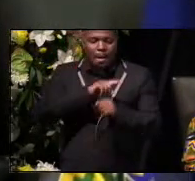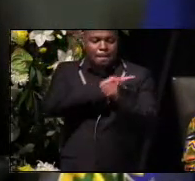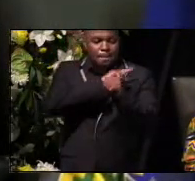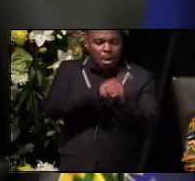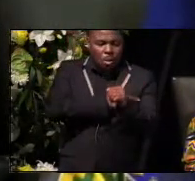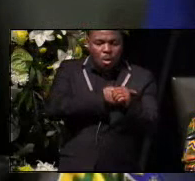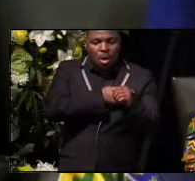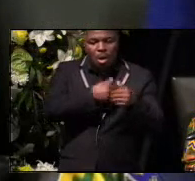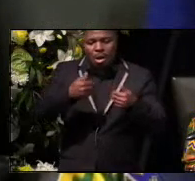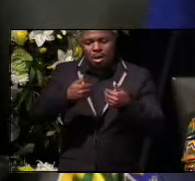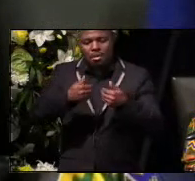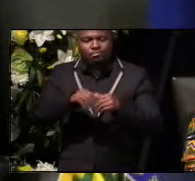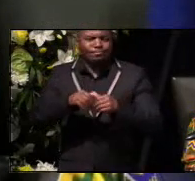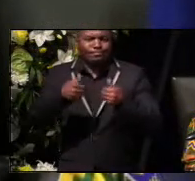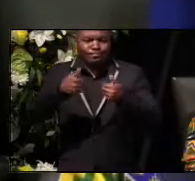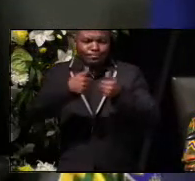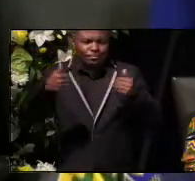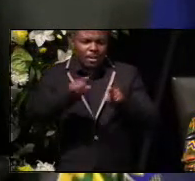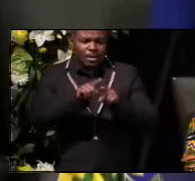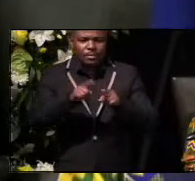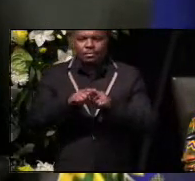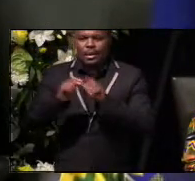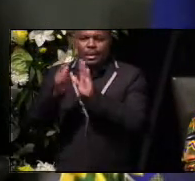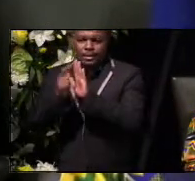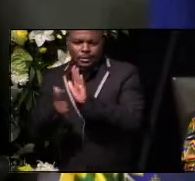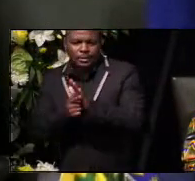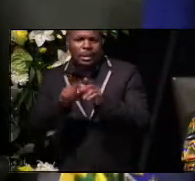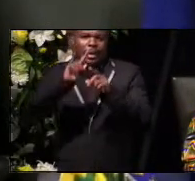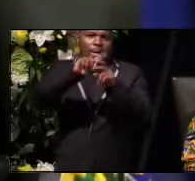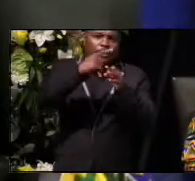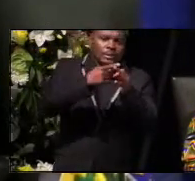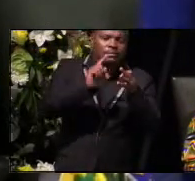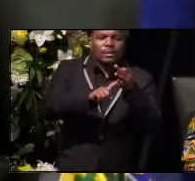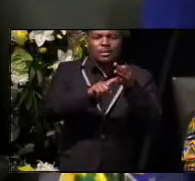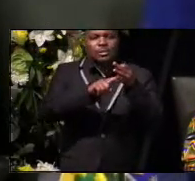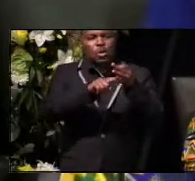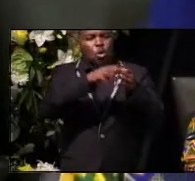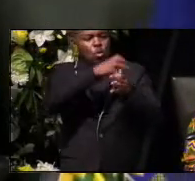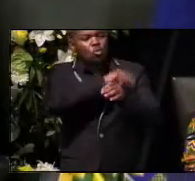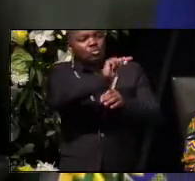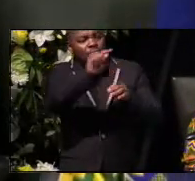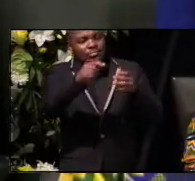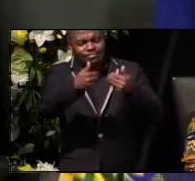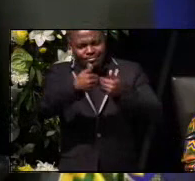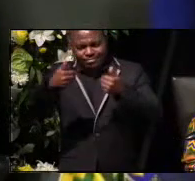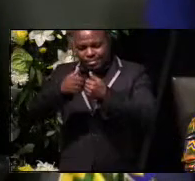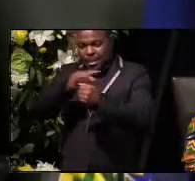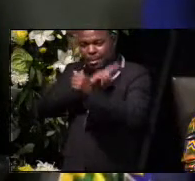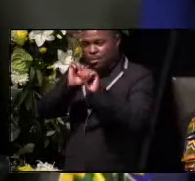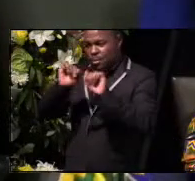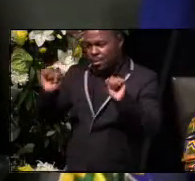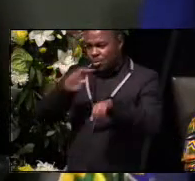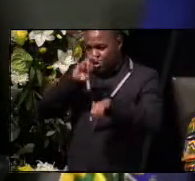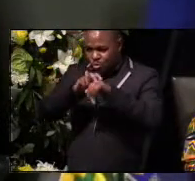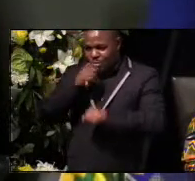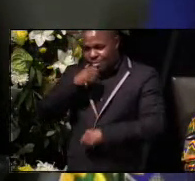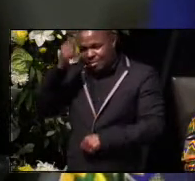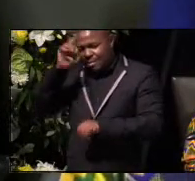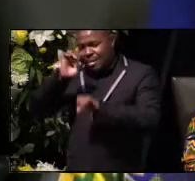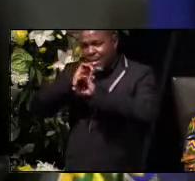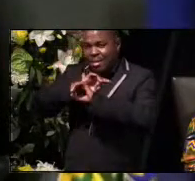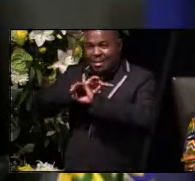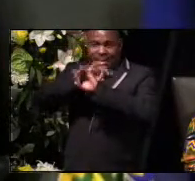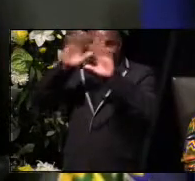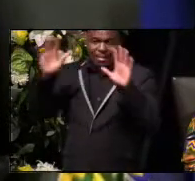between the legislative the executive and the judicial authorities of the state we must at the same time understand and make it very